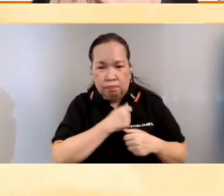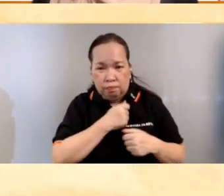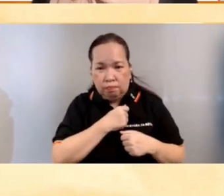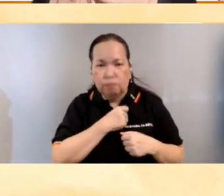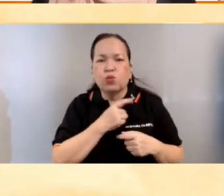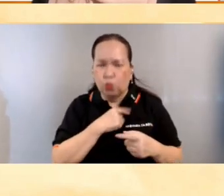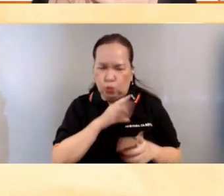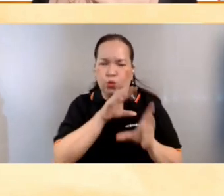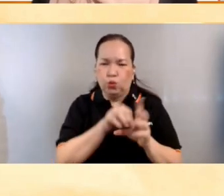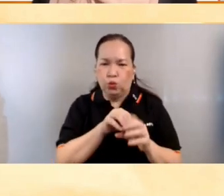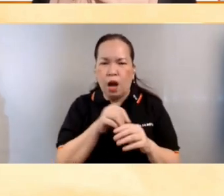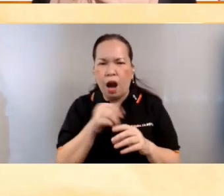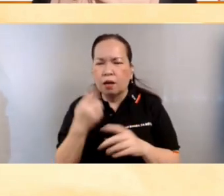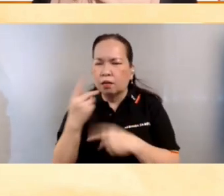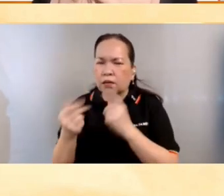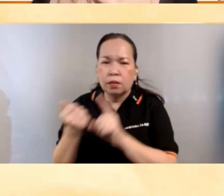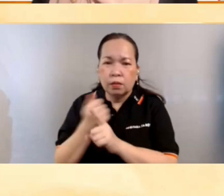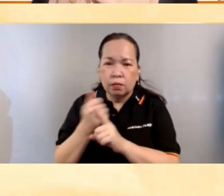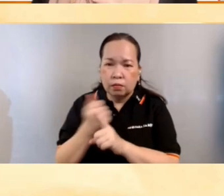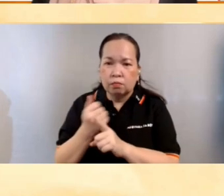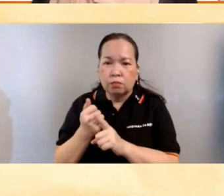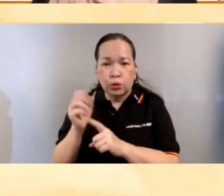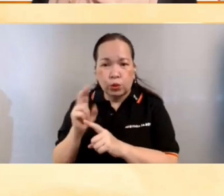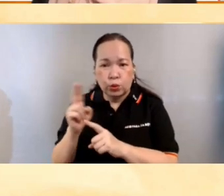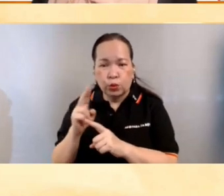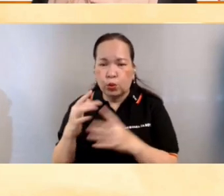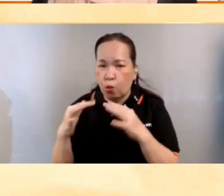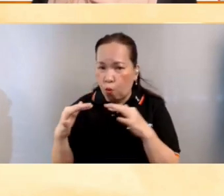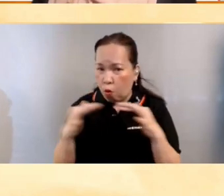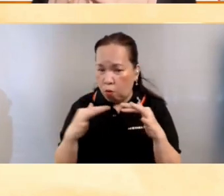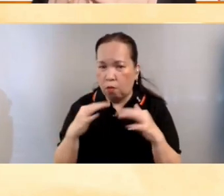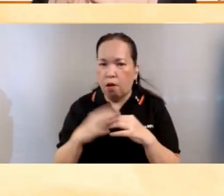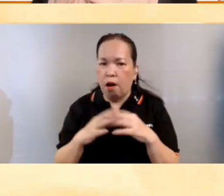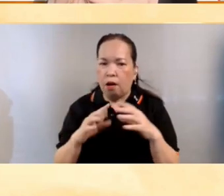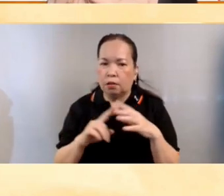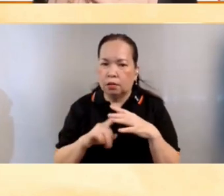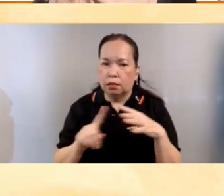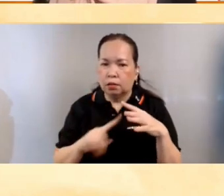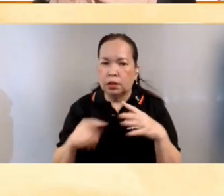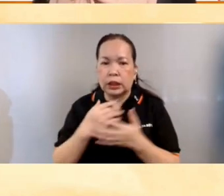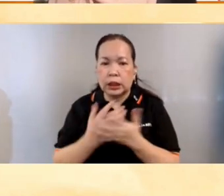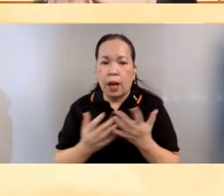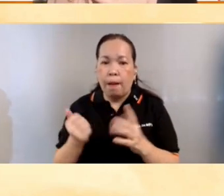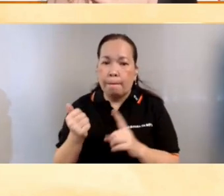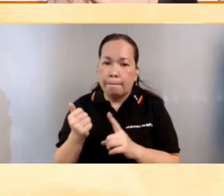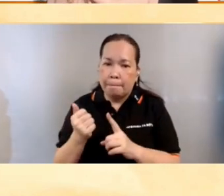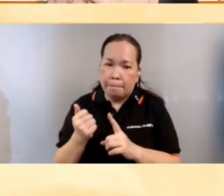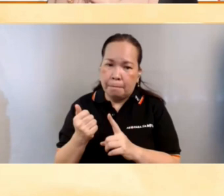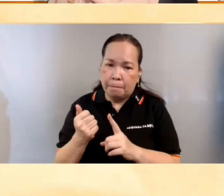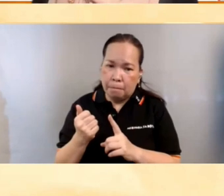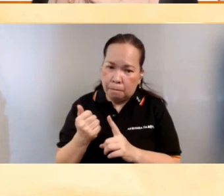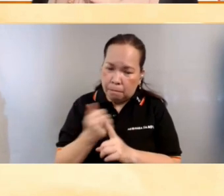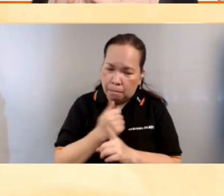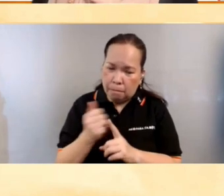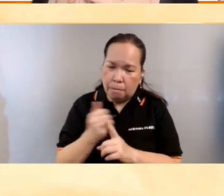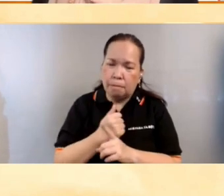other abuses and violence caused by conflict and displacement, like sexual exploitation, lack of